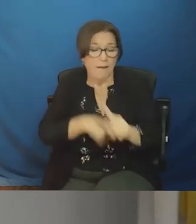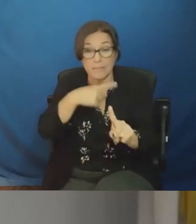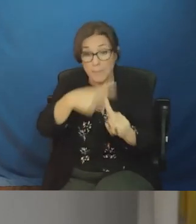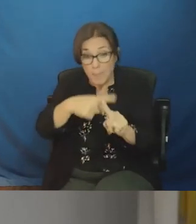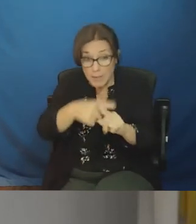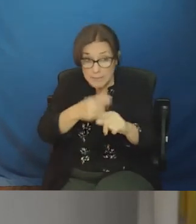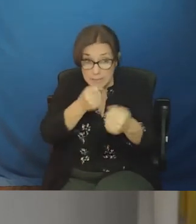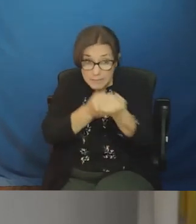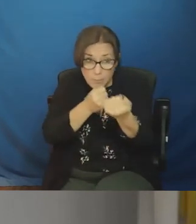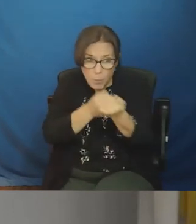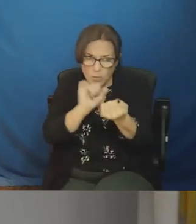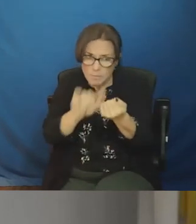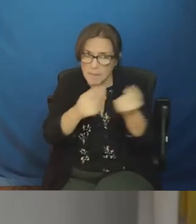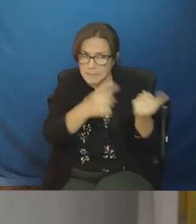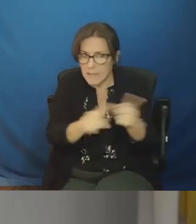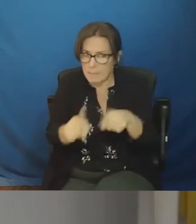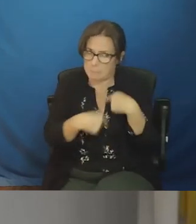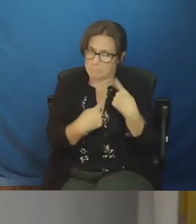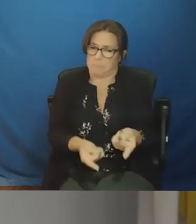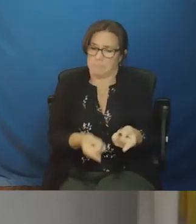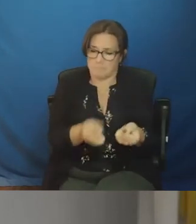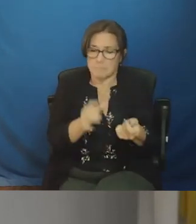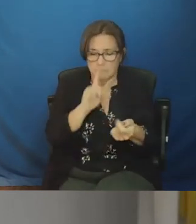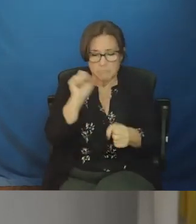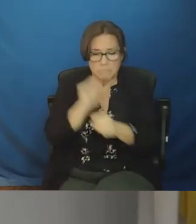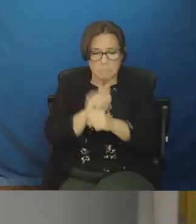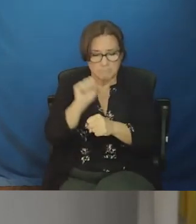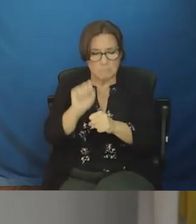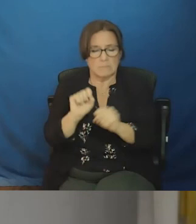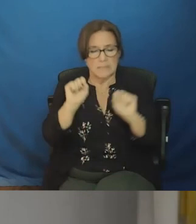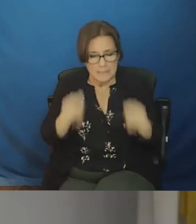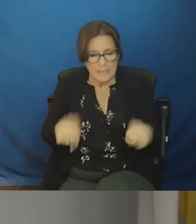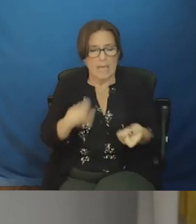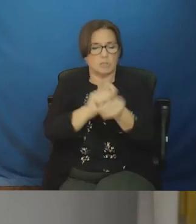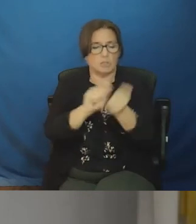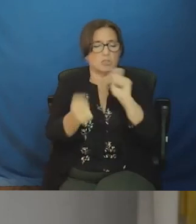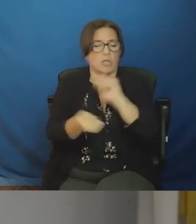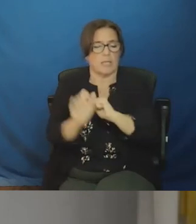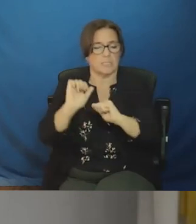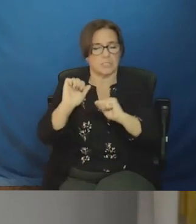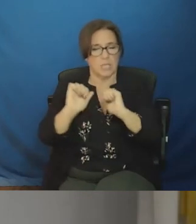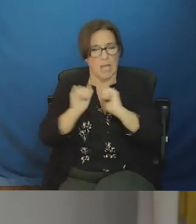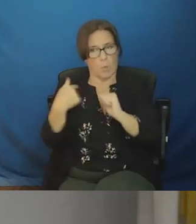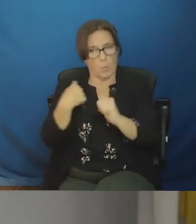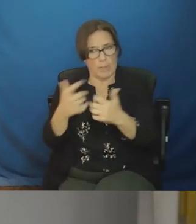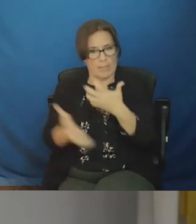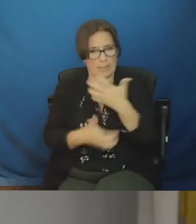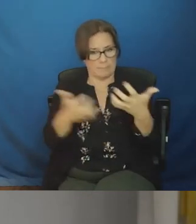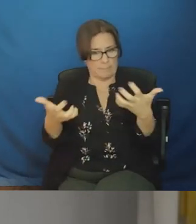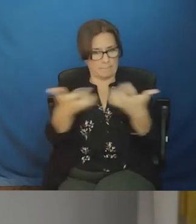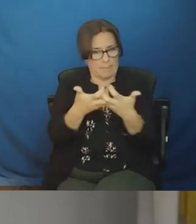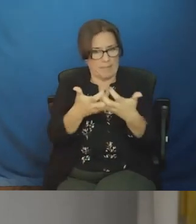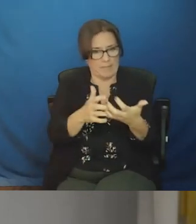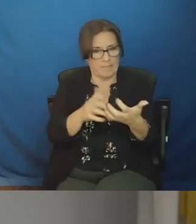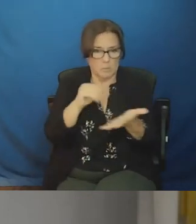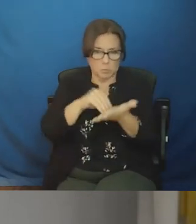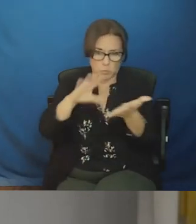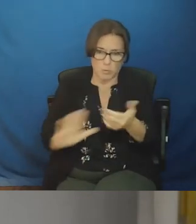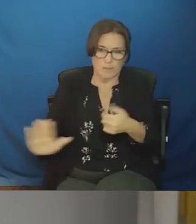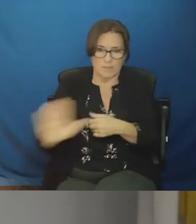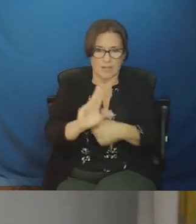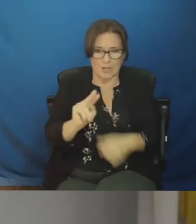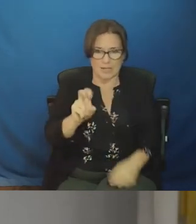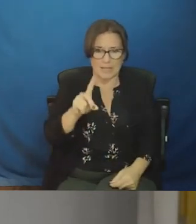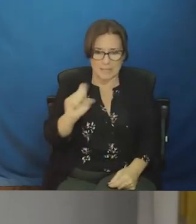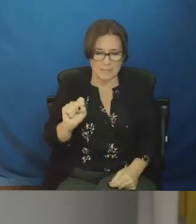really has the potential to revolutionize the way we meet the needs of all the students in our schools, but we cannot